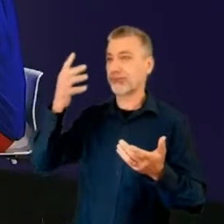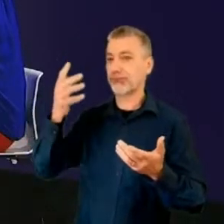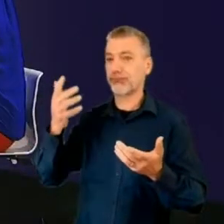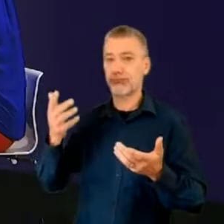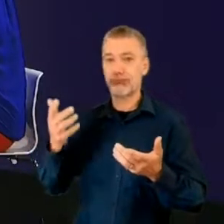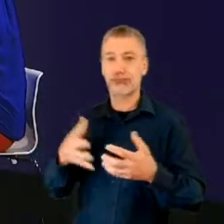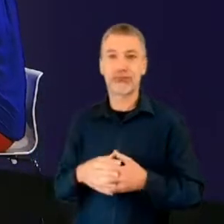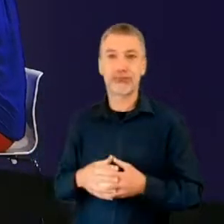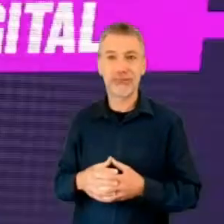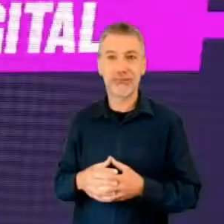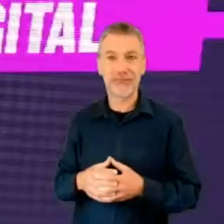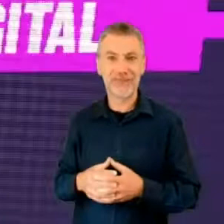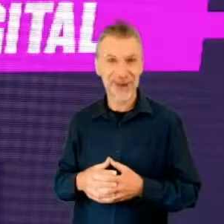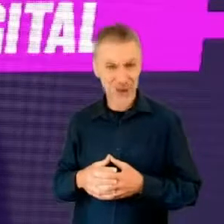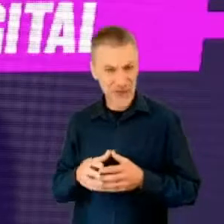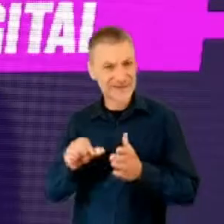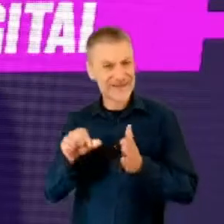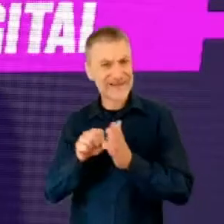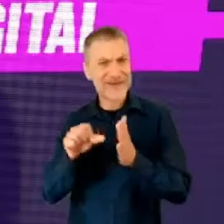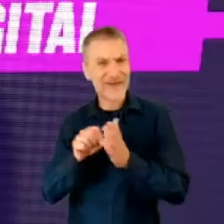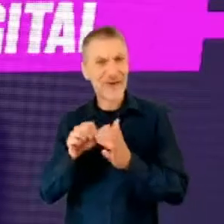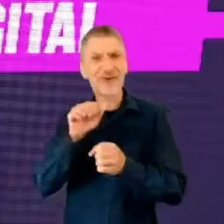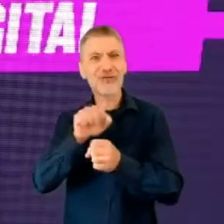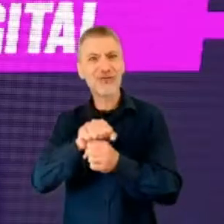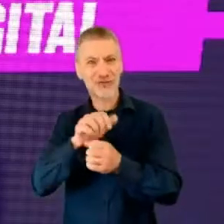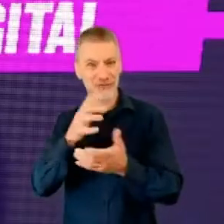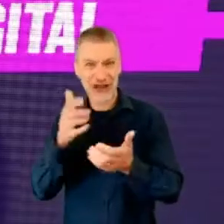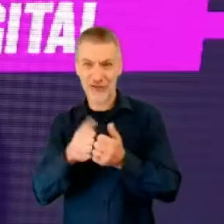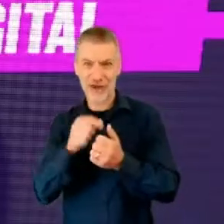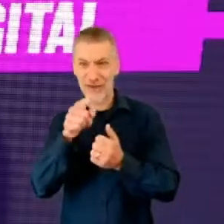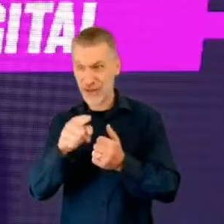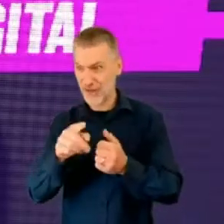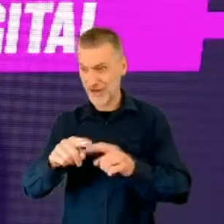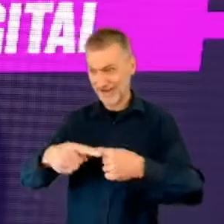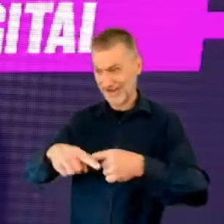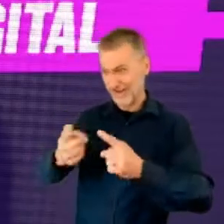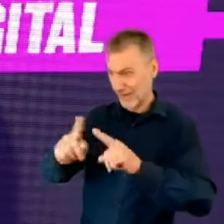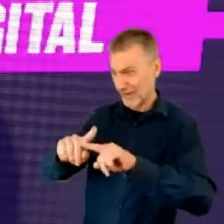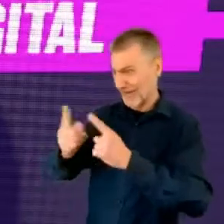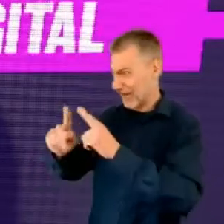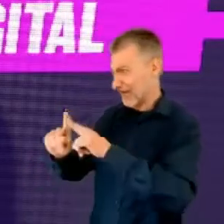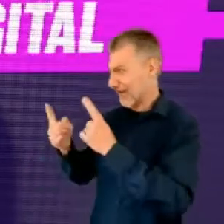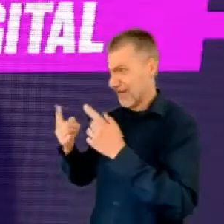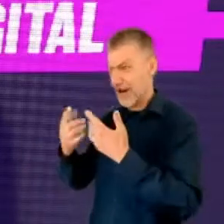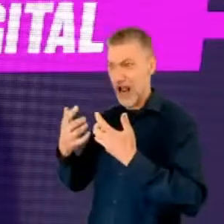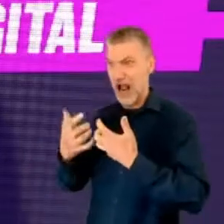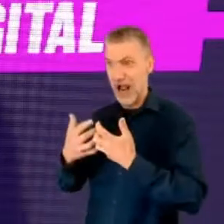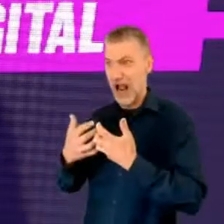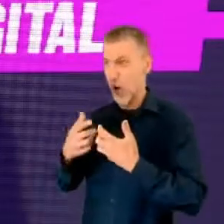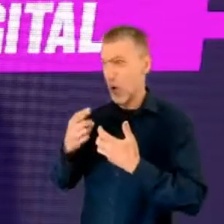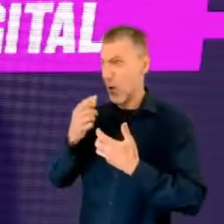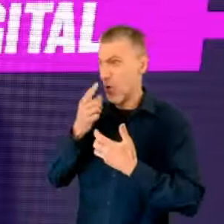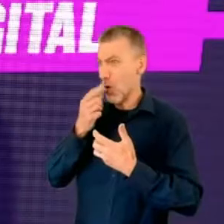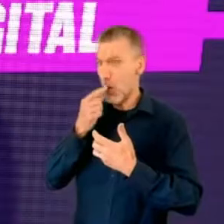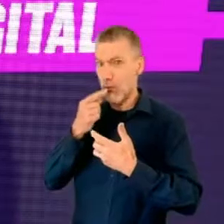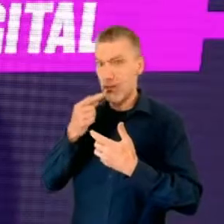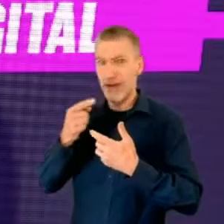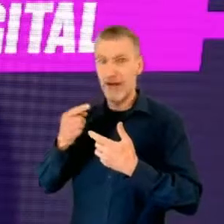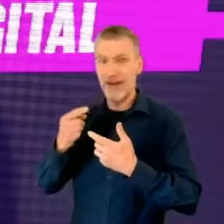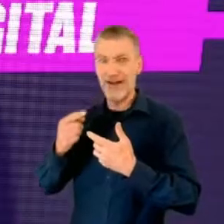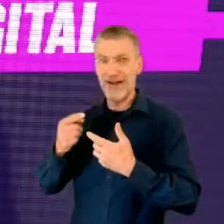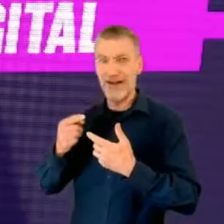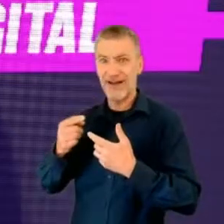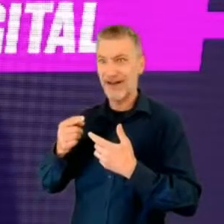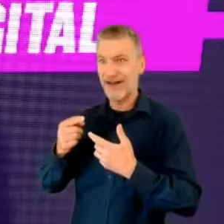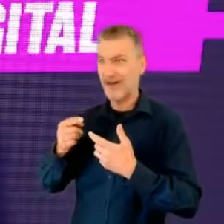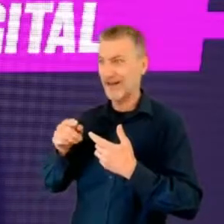It's a tough one because, like you say, everyone is different. You know, if you're in Purley, Purley looks a certain way